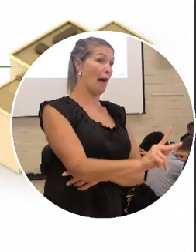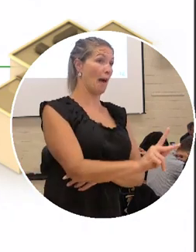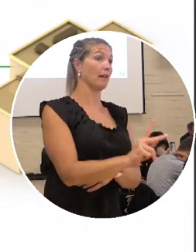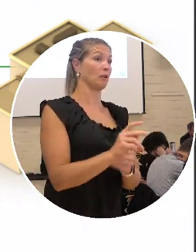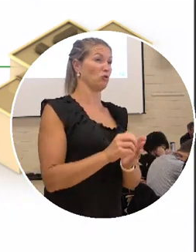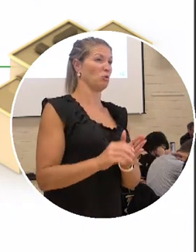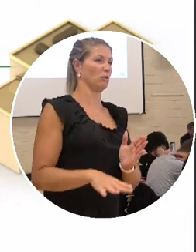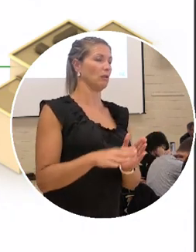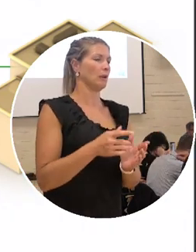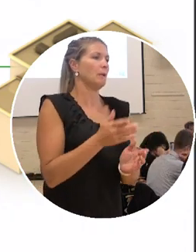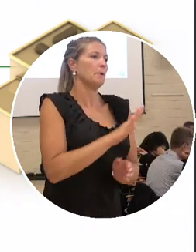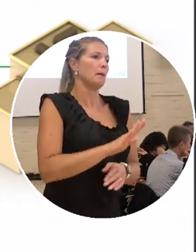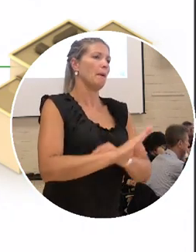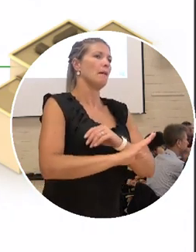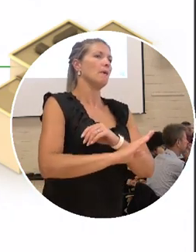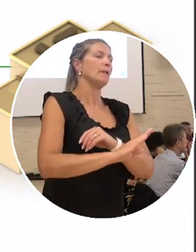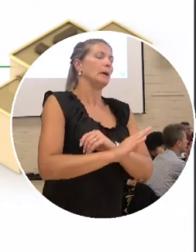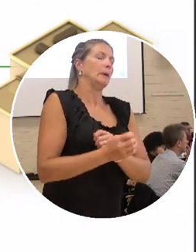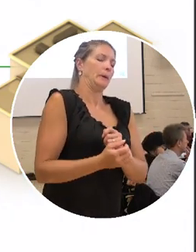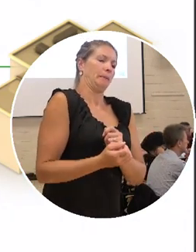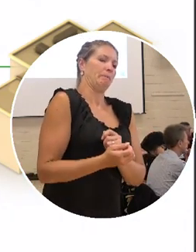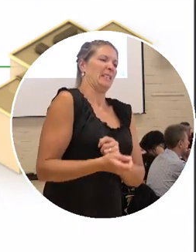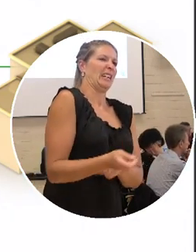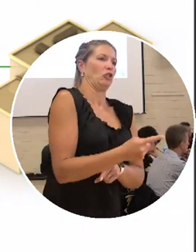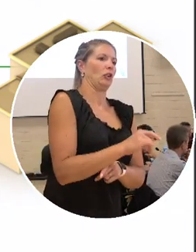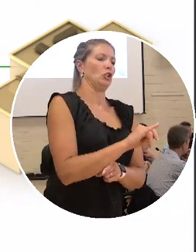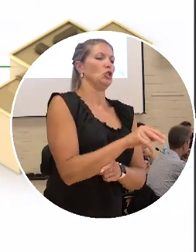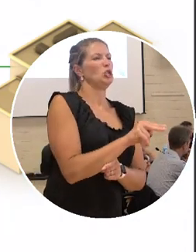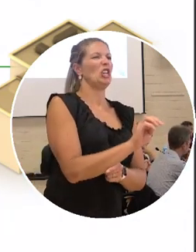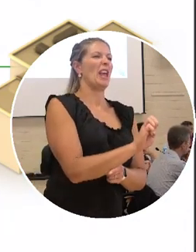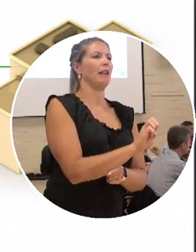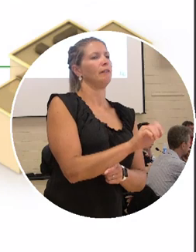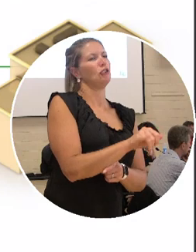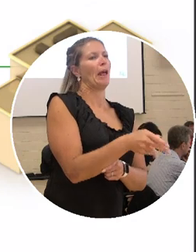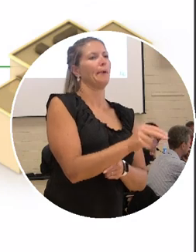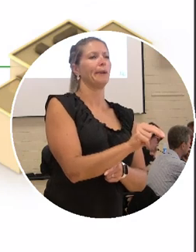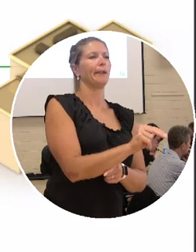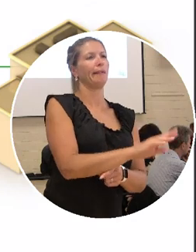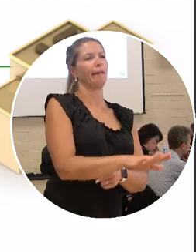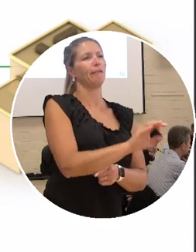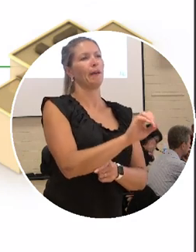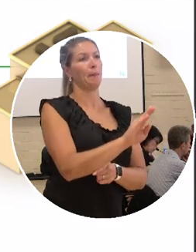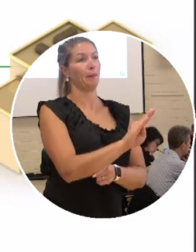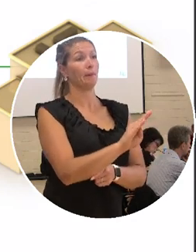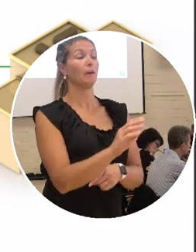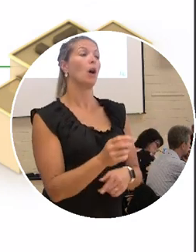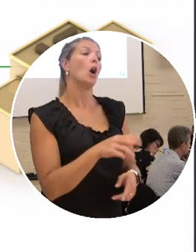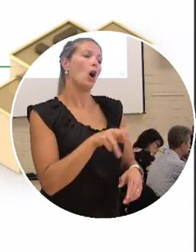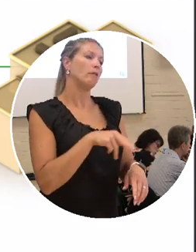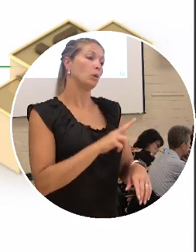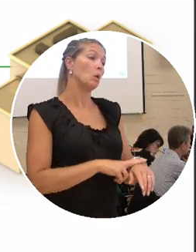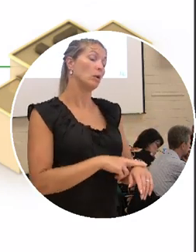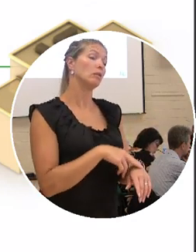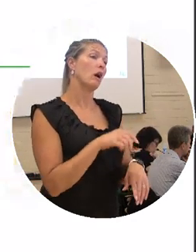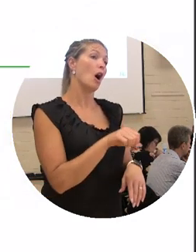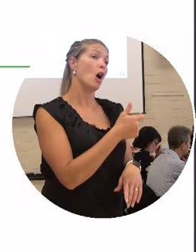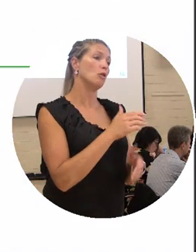well, we're doing a construction of a bus depot in Cornerbrook, which was we unfortunately lost to fire a number of years ago.